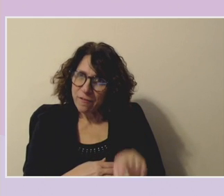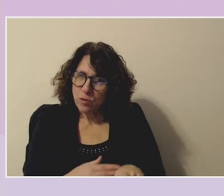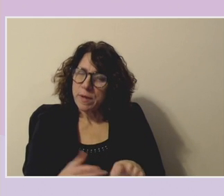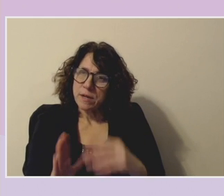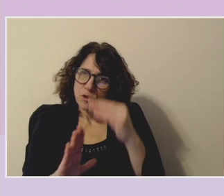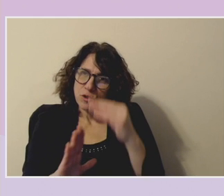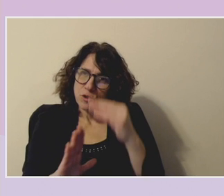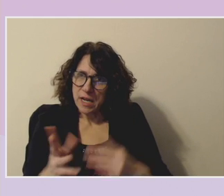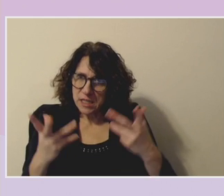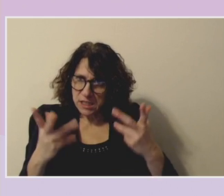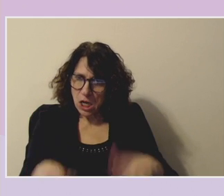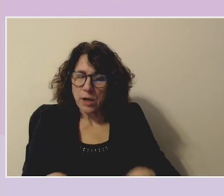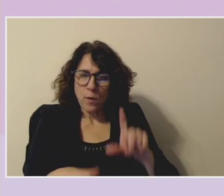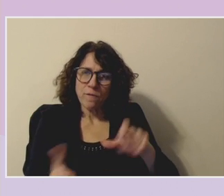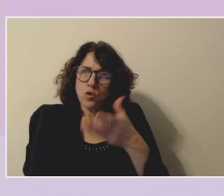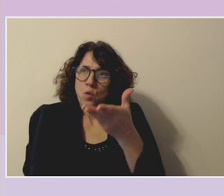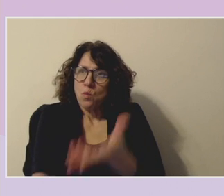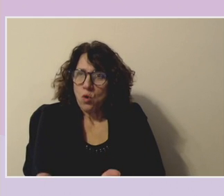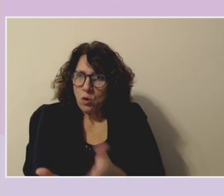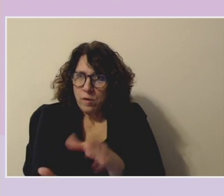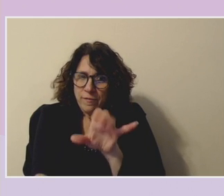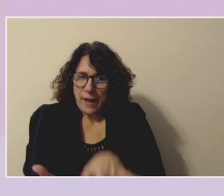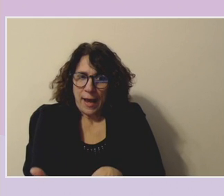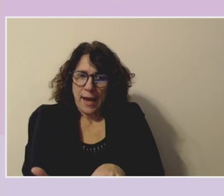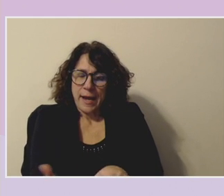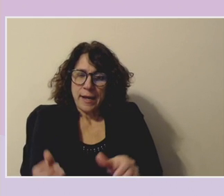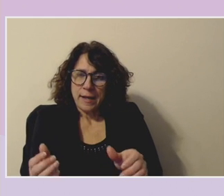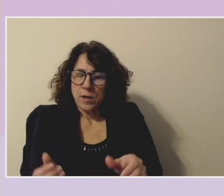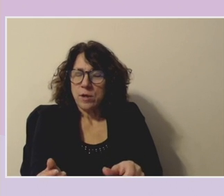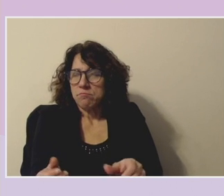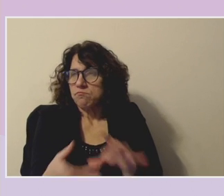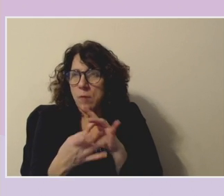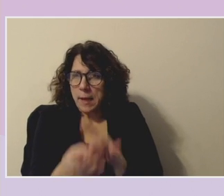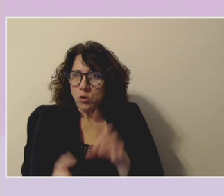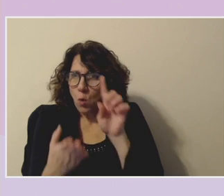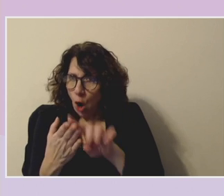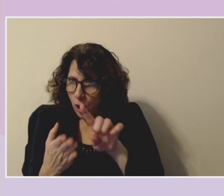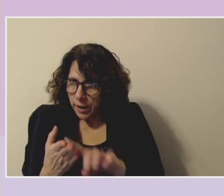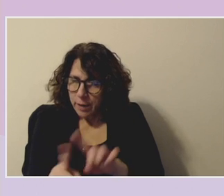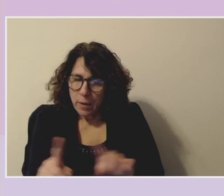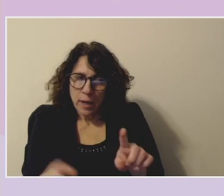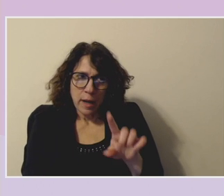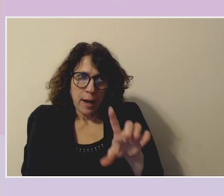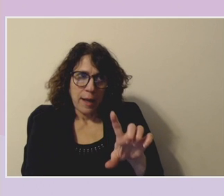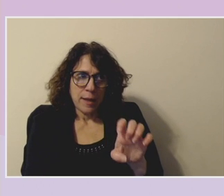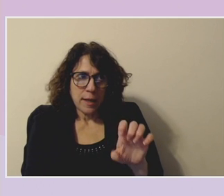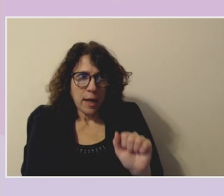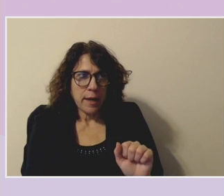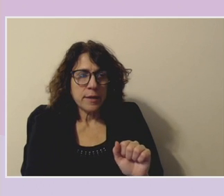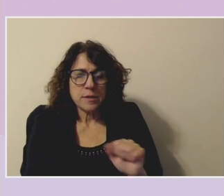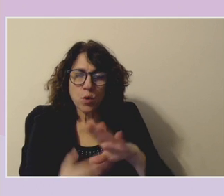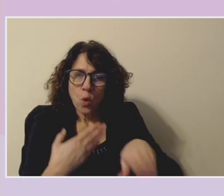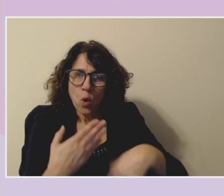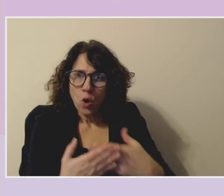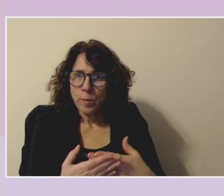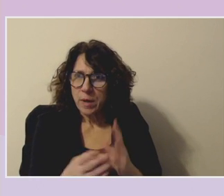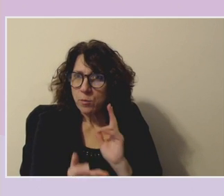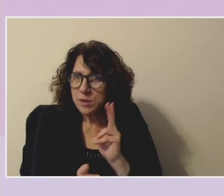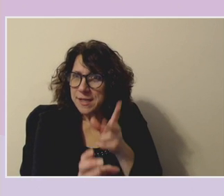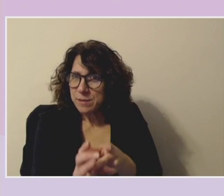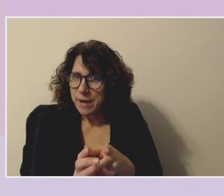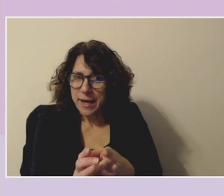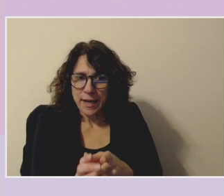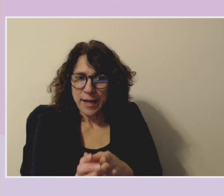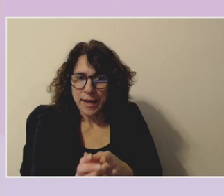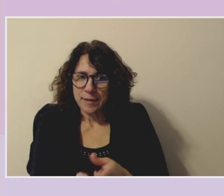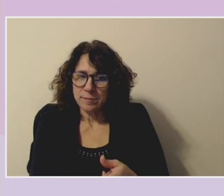to be able to prove that in terms of an audit. So our LEAs have all been participating last year and